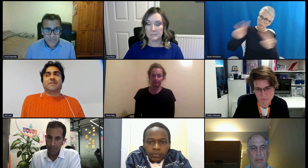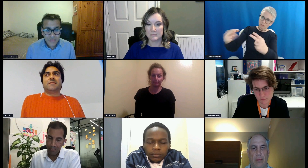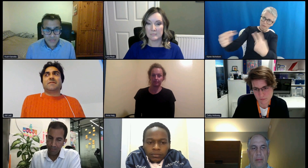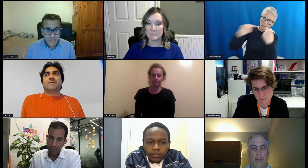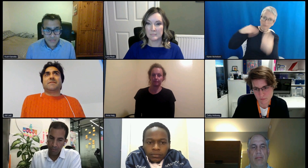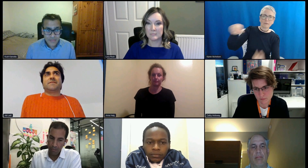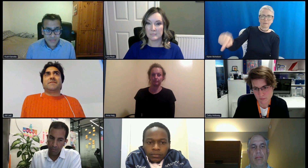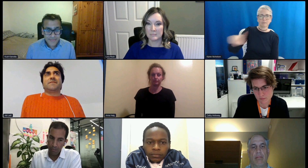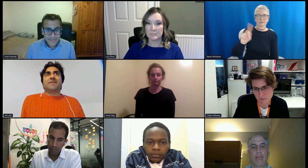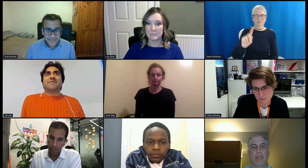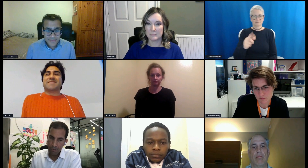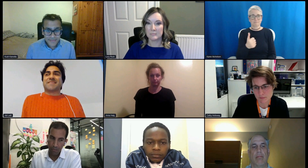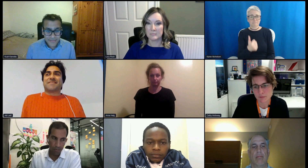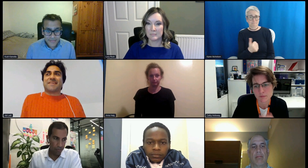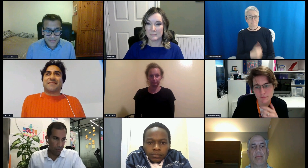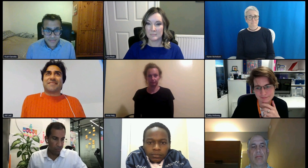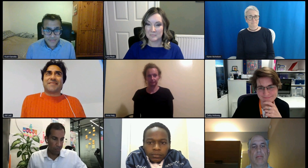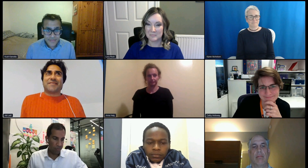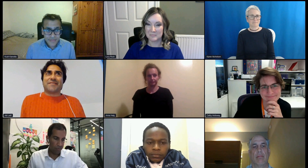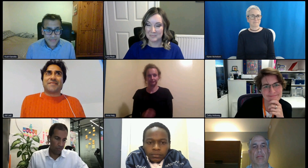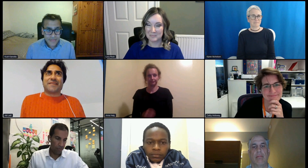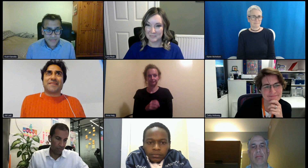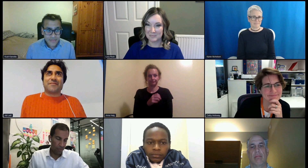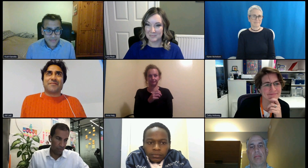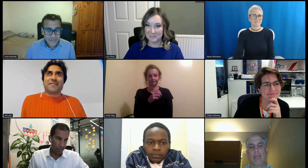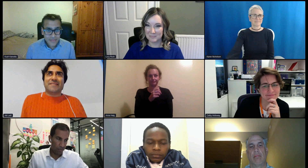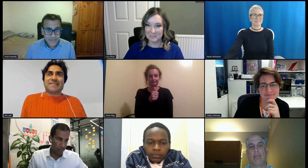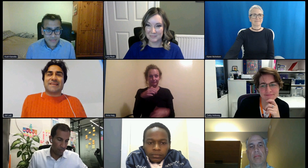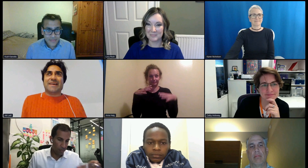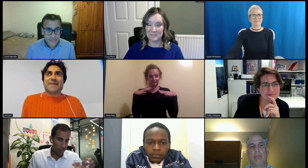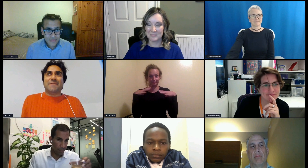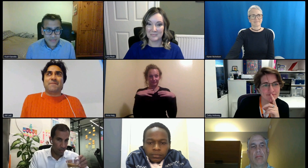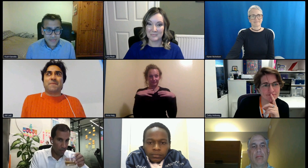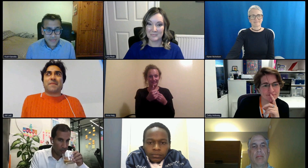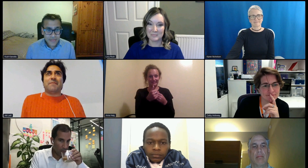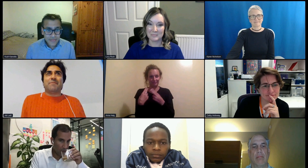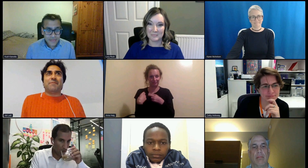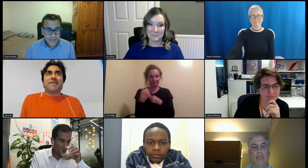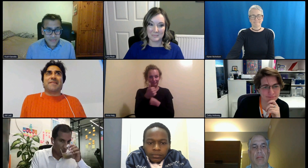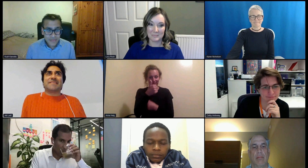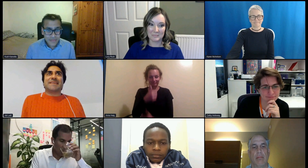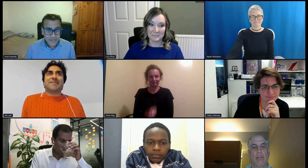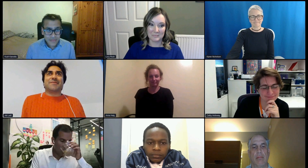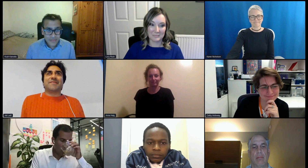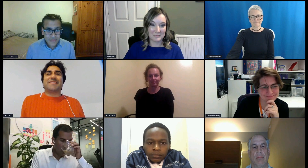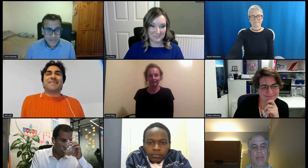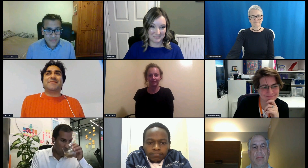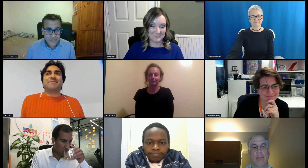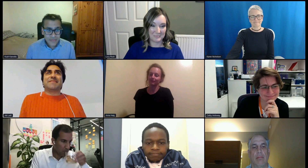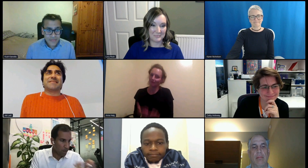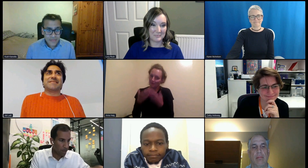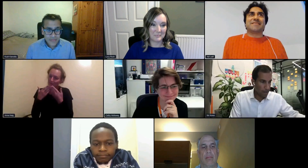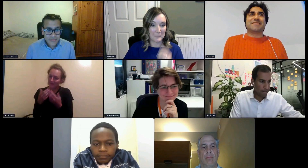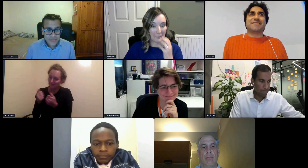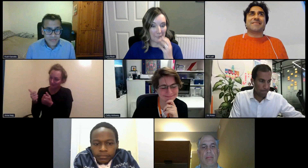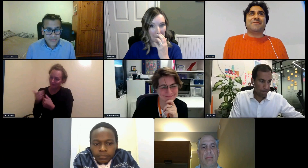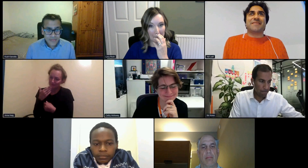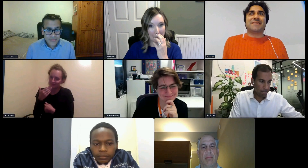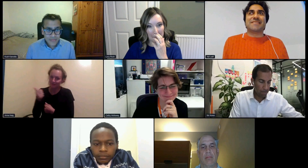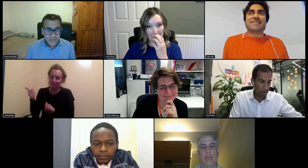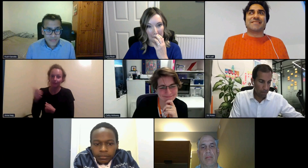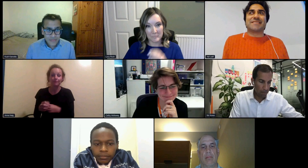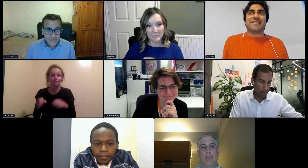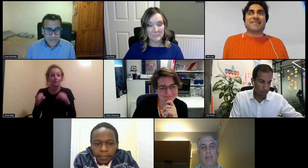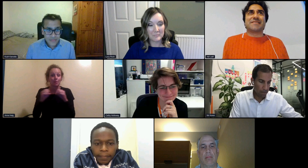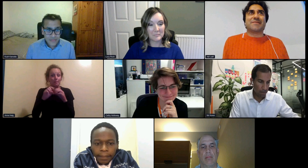change. Amazing. Thank you, Nir, for that. Bernard, hello. Can you please introduce yourself